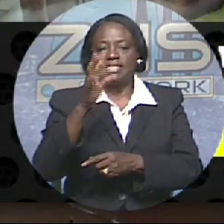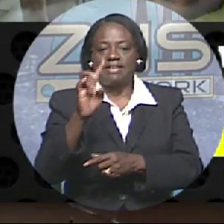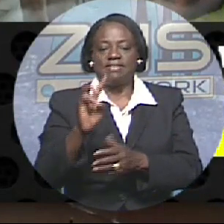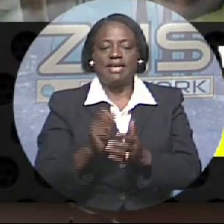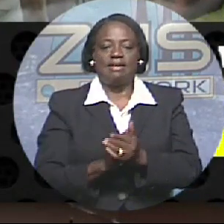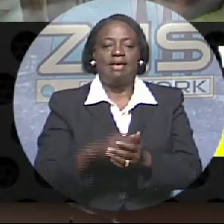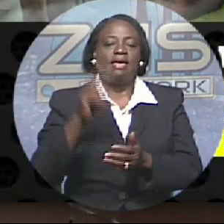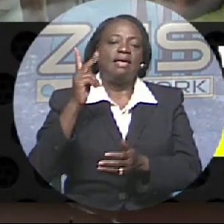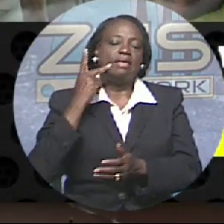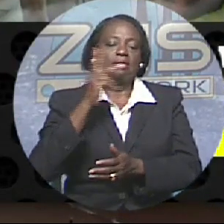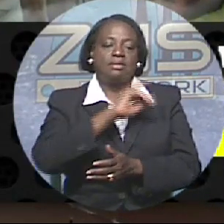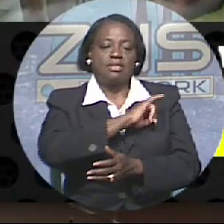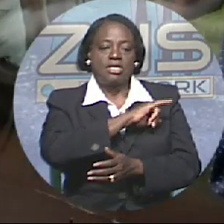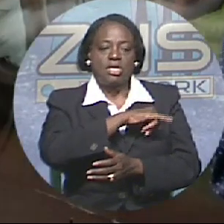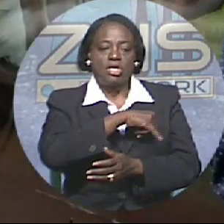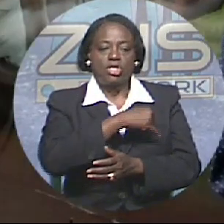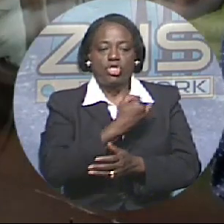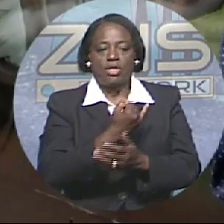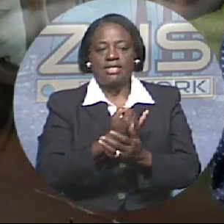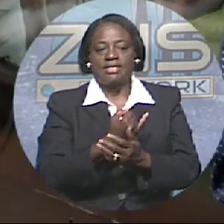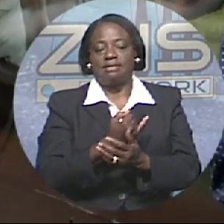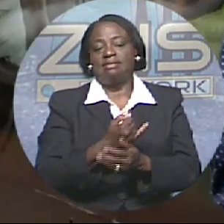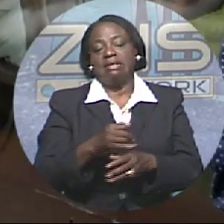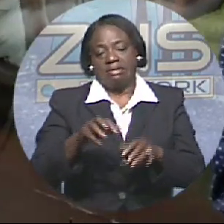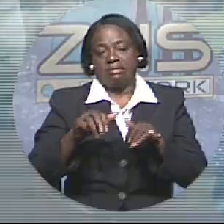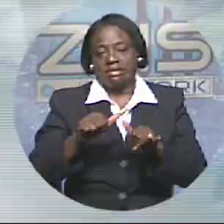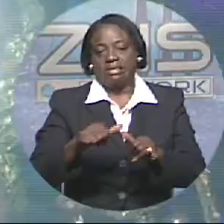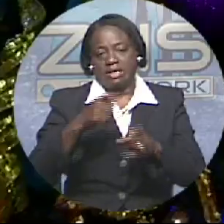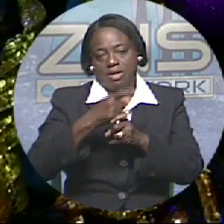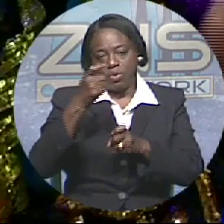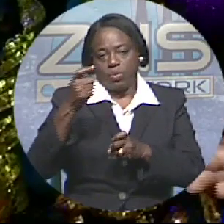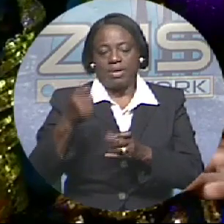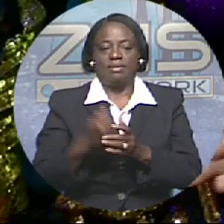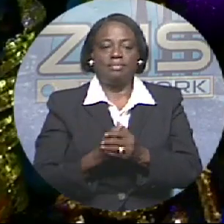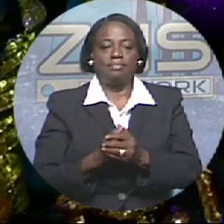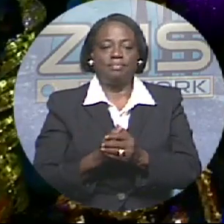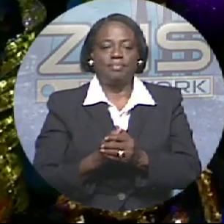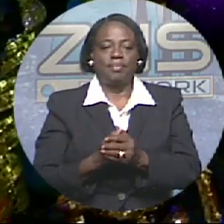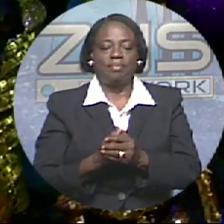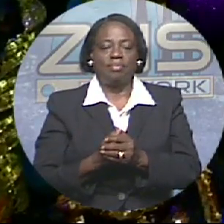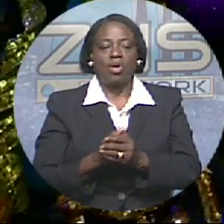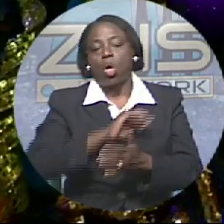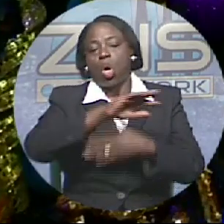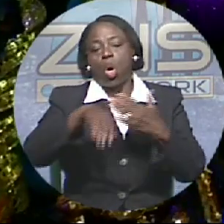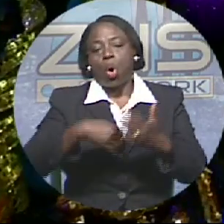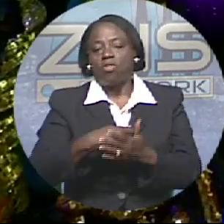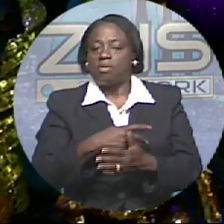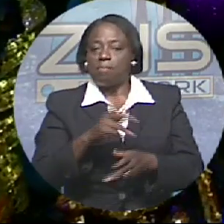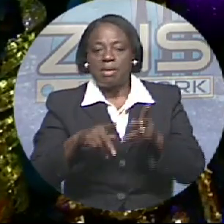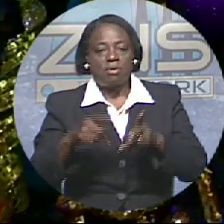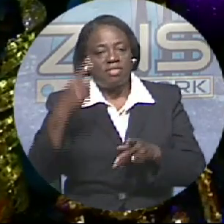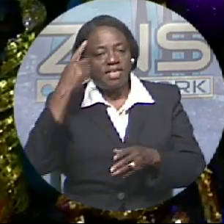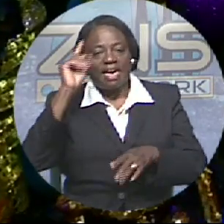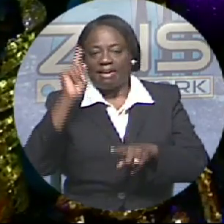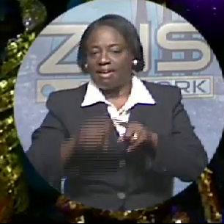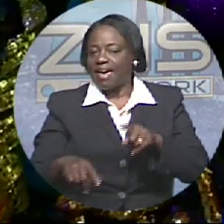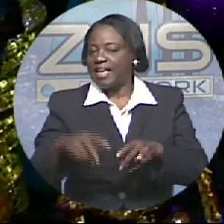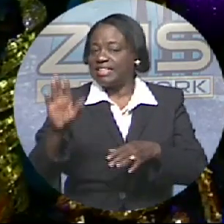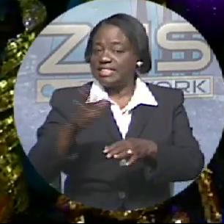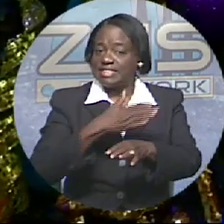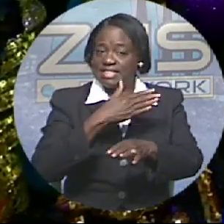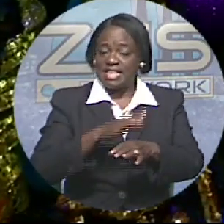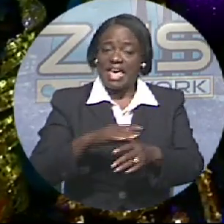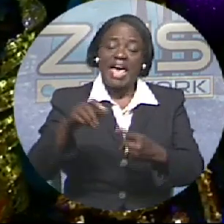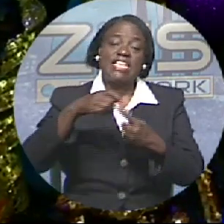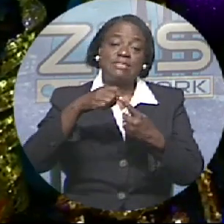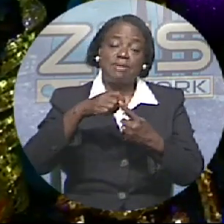Well, let's go to my little sis, Kelsey Johnson. She still has a stranglehold on all of the guys. For all those who believe that I cannot sing, especially Julian Gibson, who always